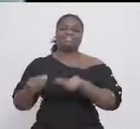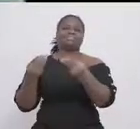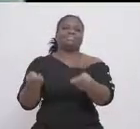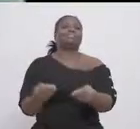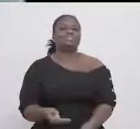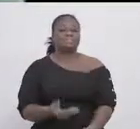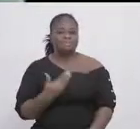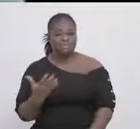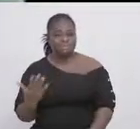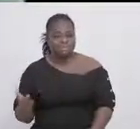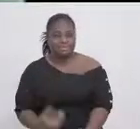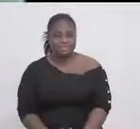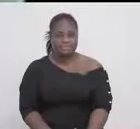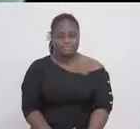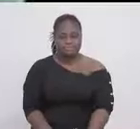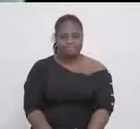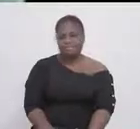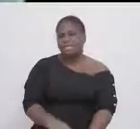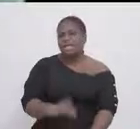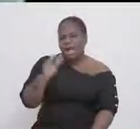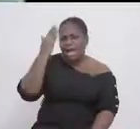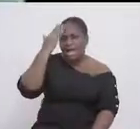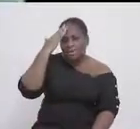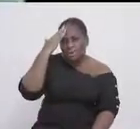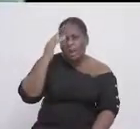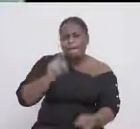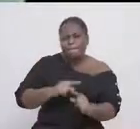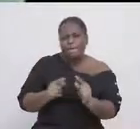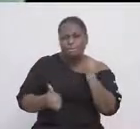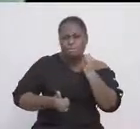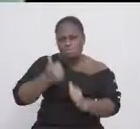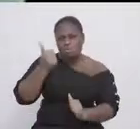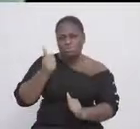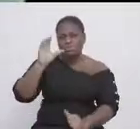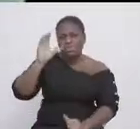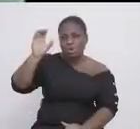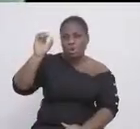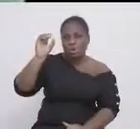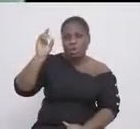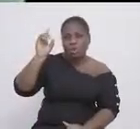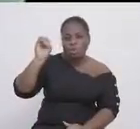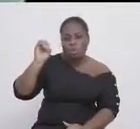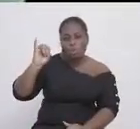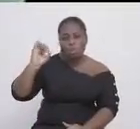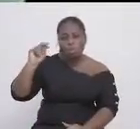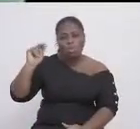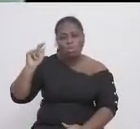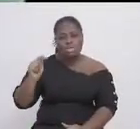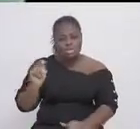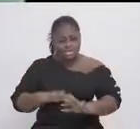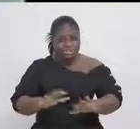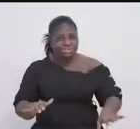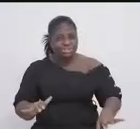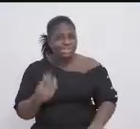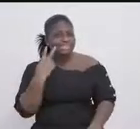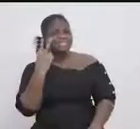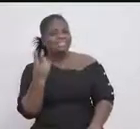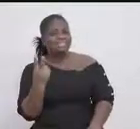them. I see, but I noticed that a lot of the coding that kids get exposed to happens